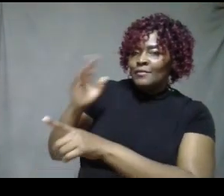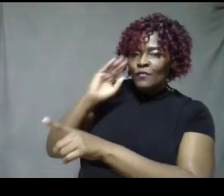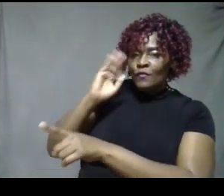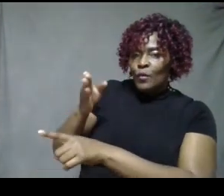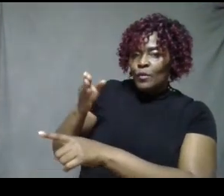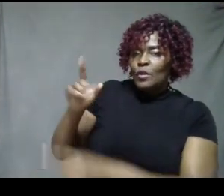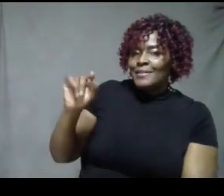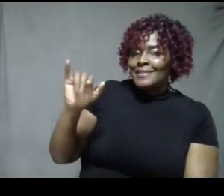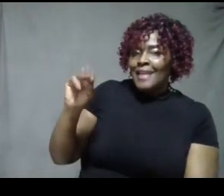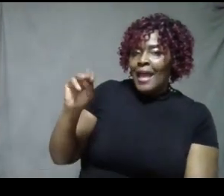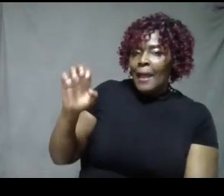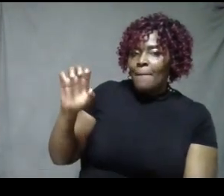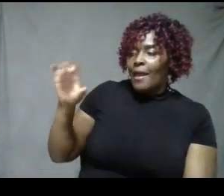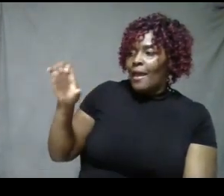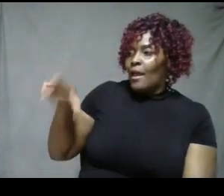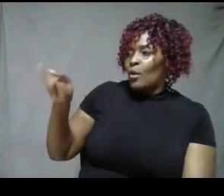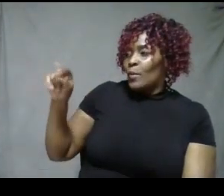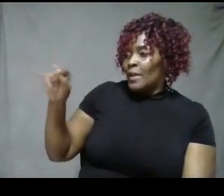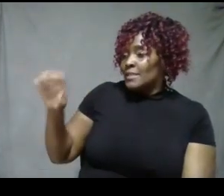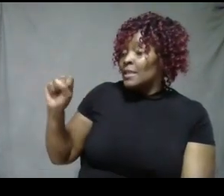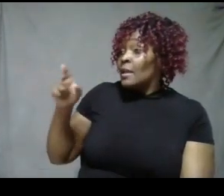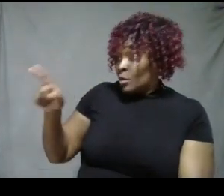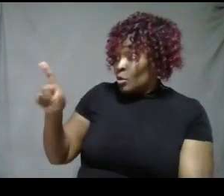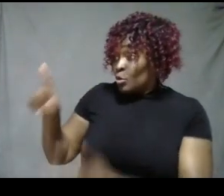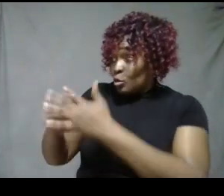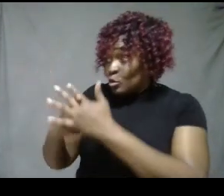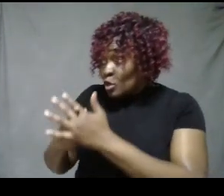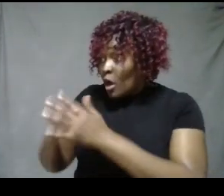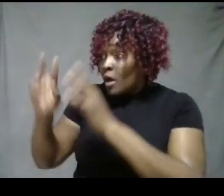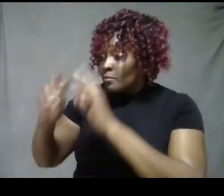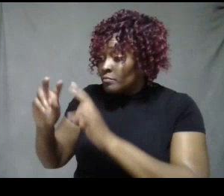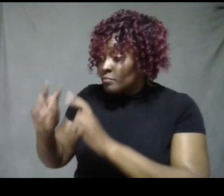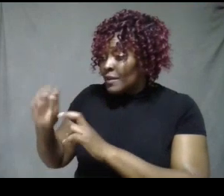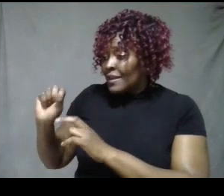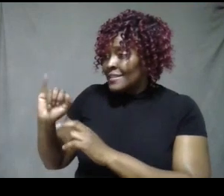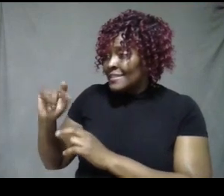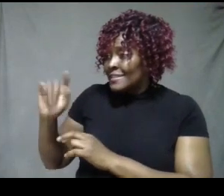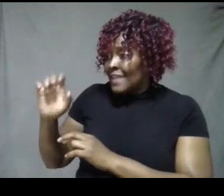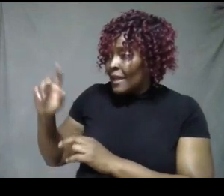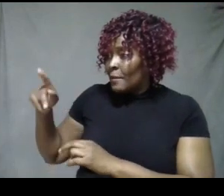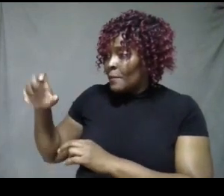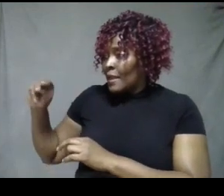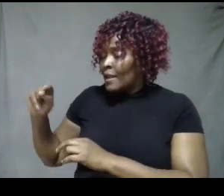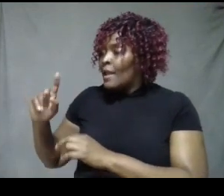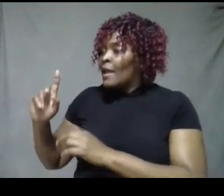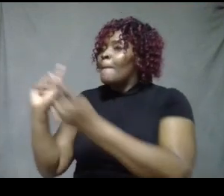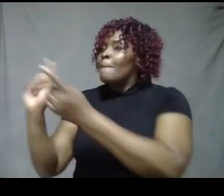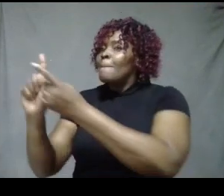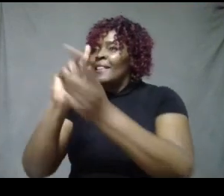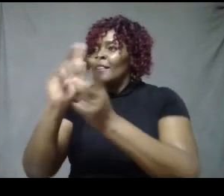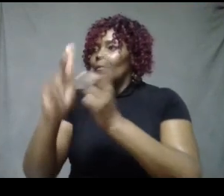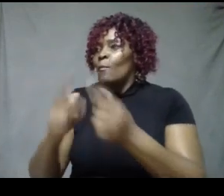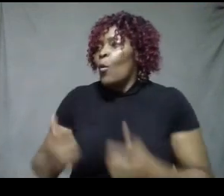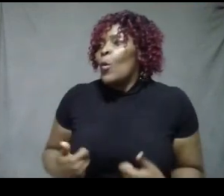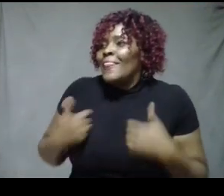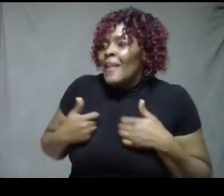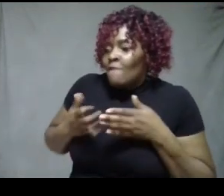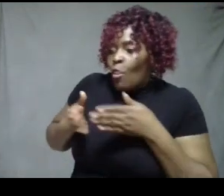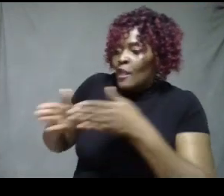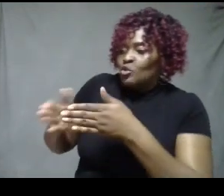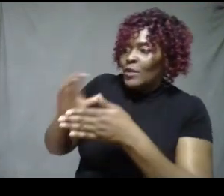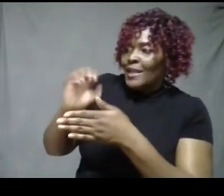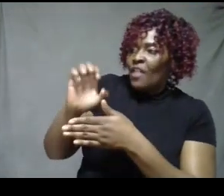ask, when you guys, you know, start looking at your site plan, to go to those residents that live on Southeast